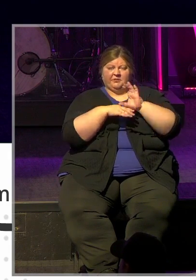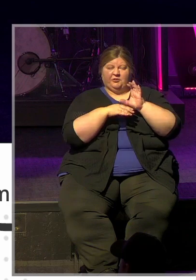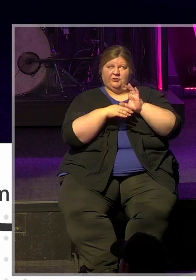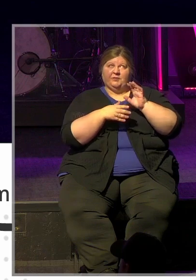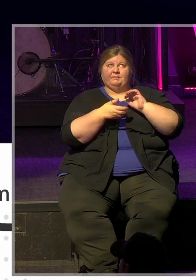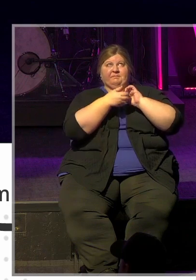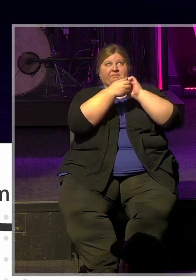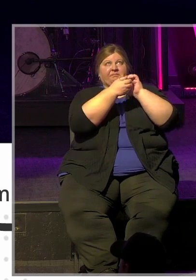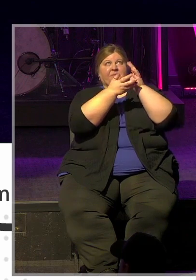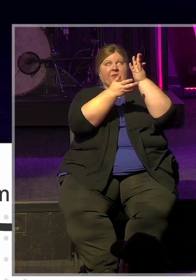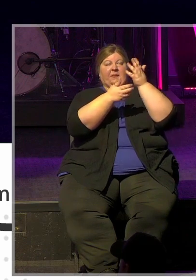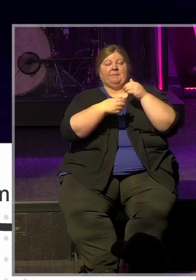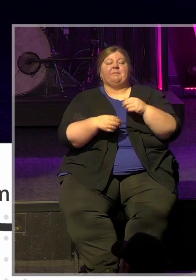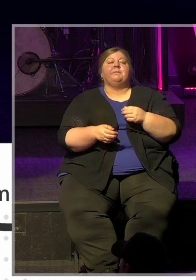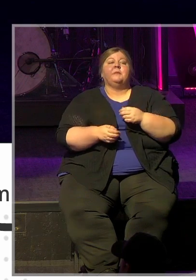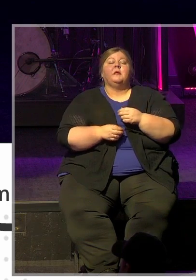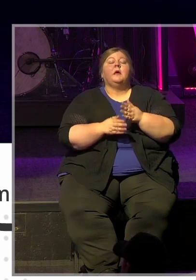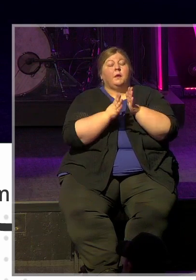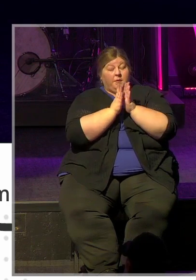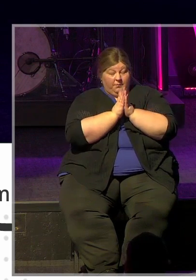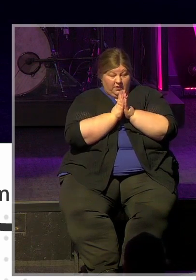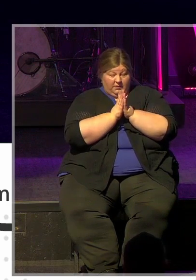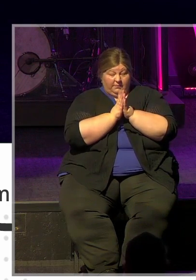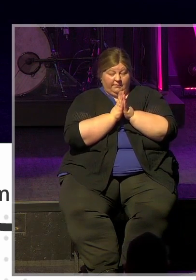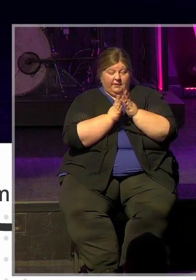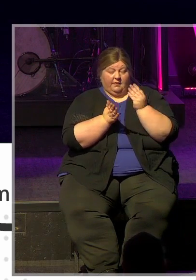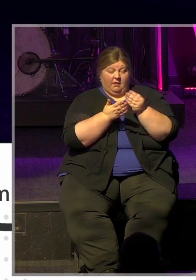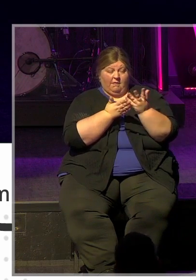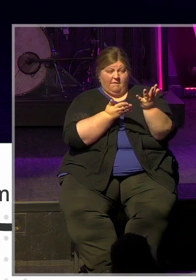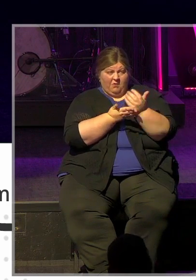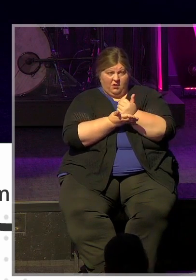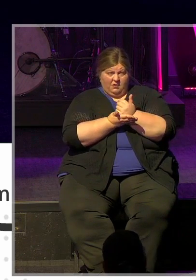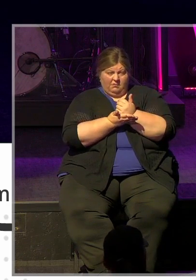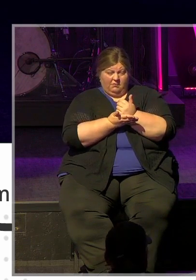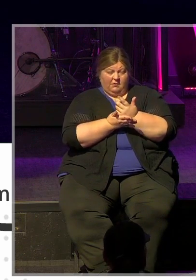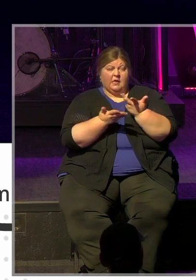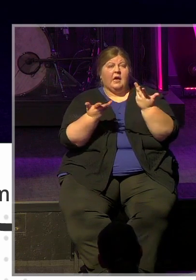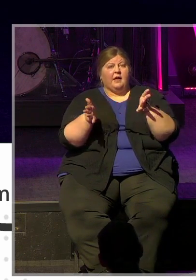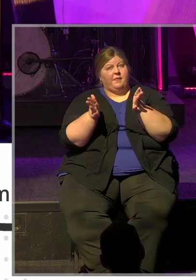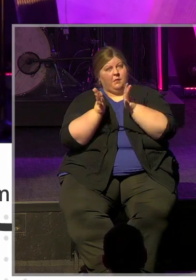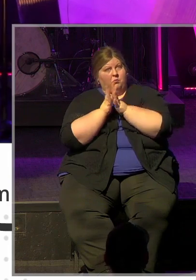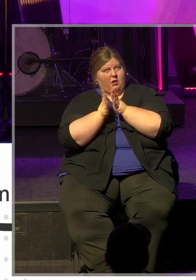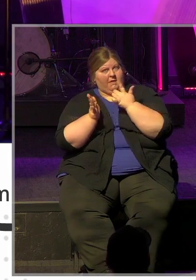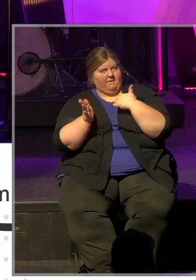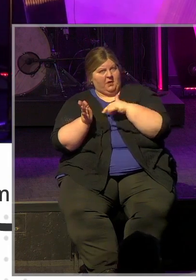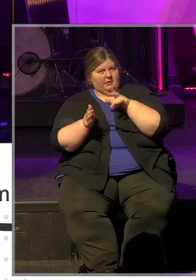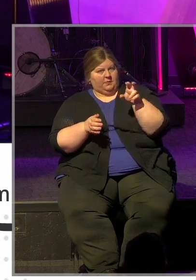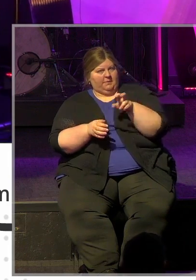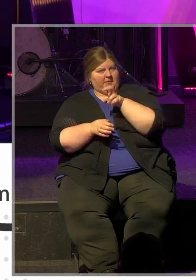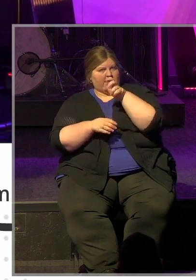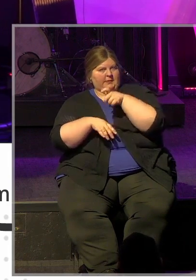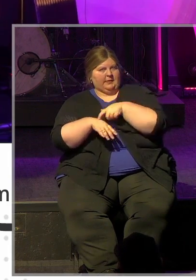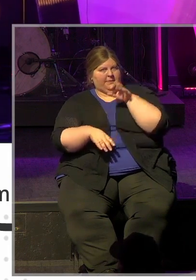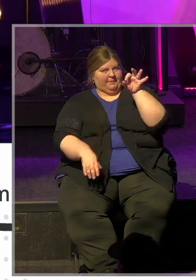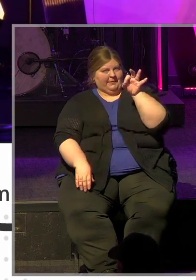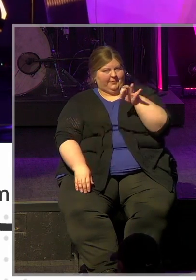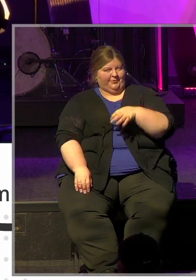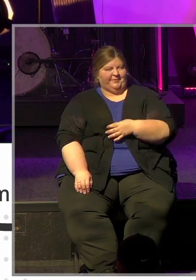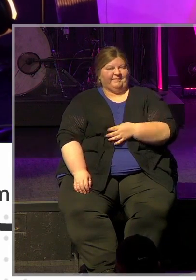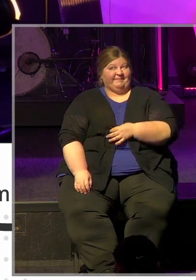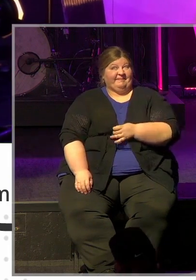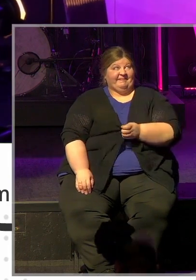So I'm going to pray for us. I'm going to pray over the tithe and offering, and then pray for us as we move into the time of the message.